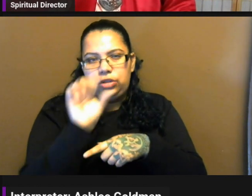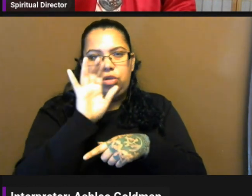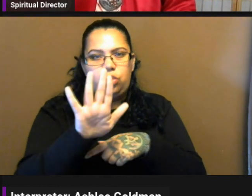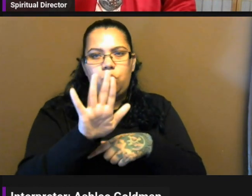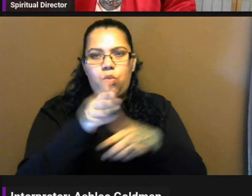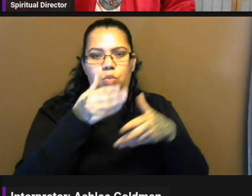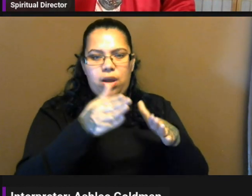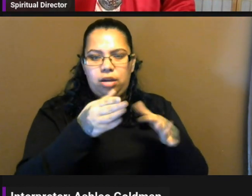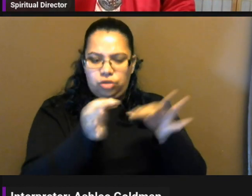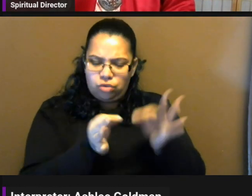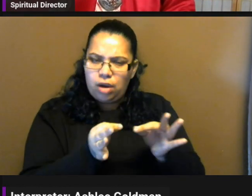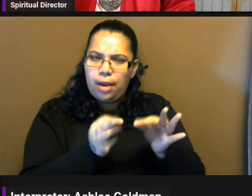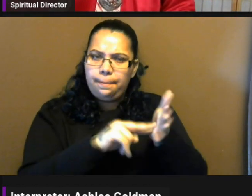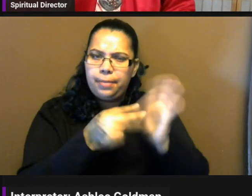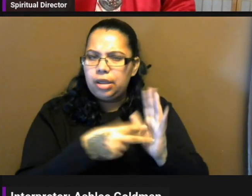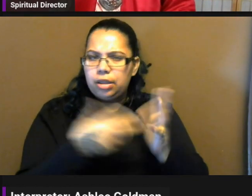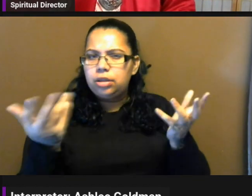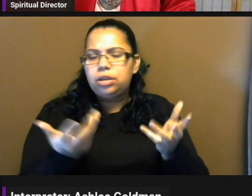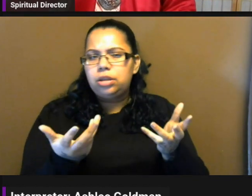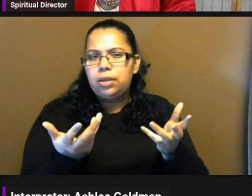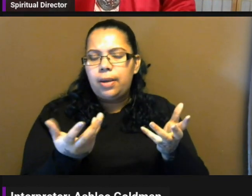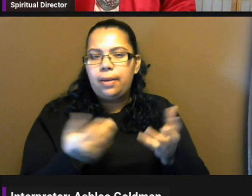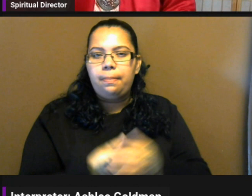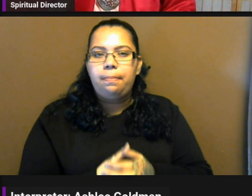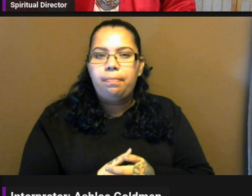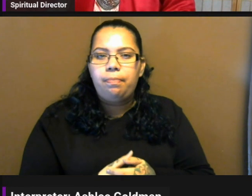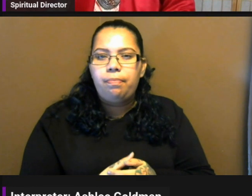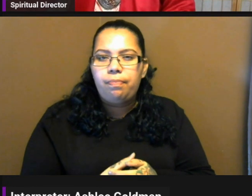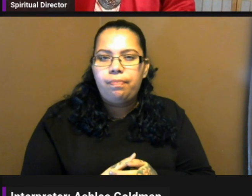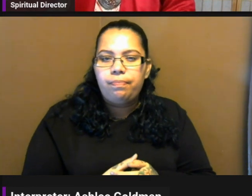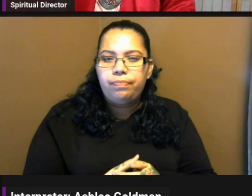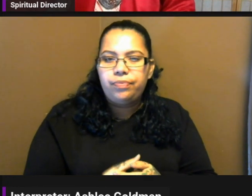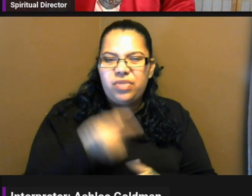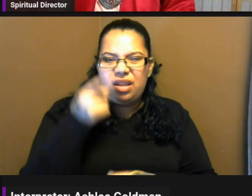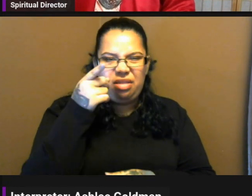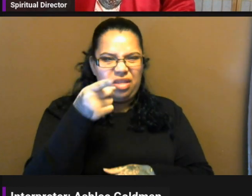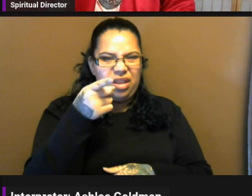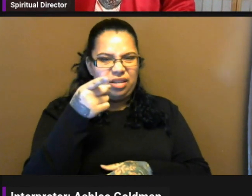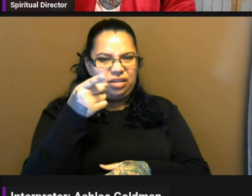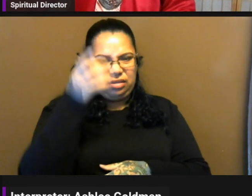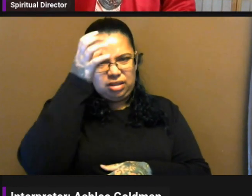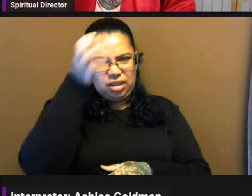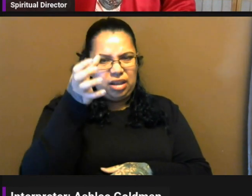what does it mean to be gentle? What is